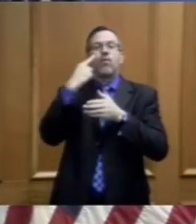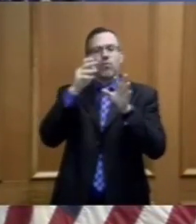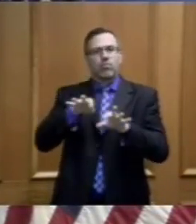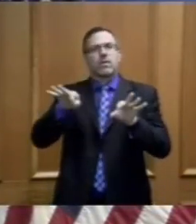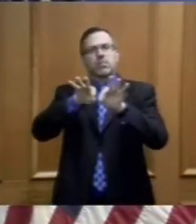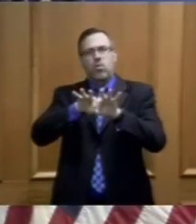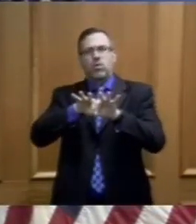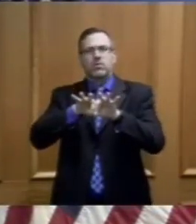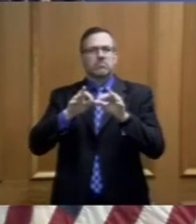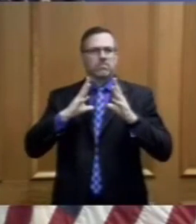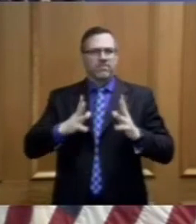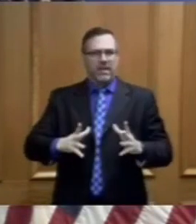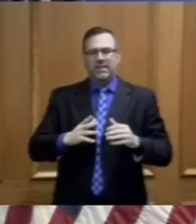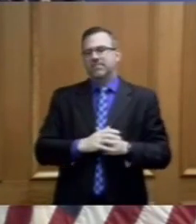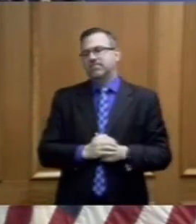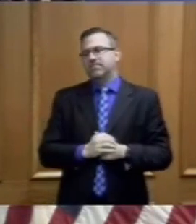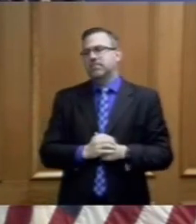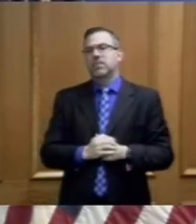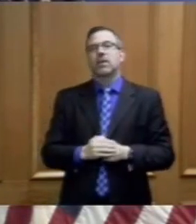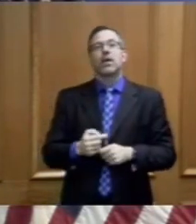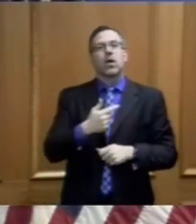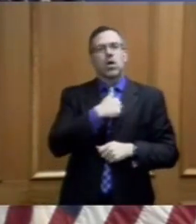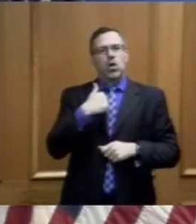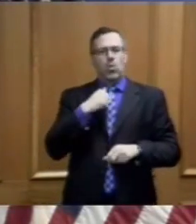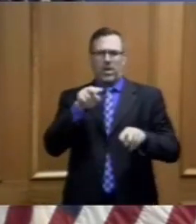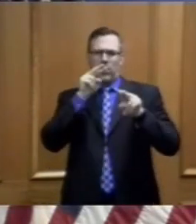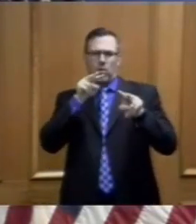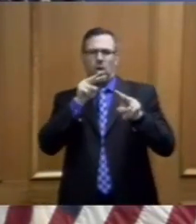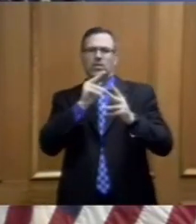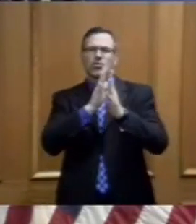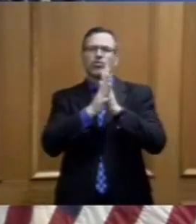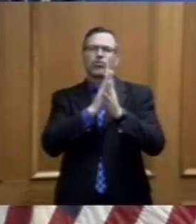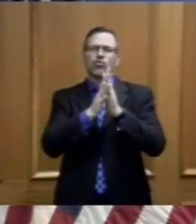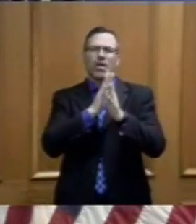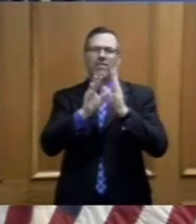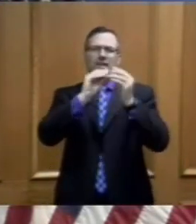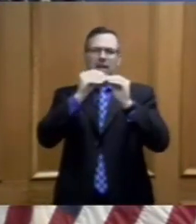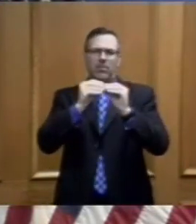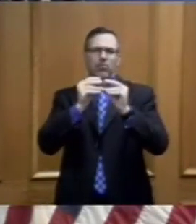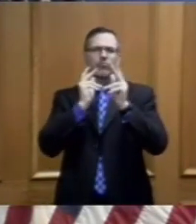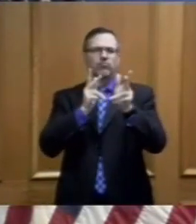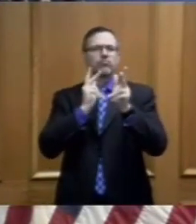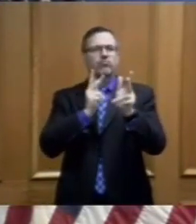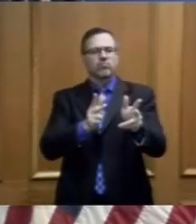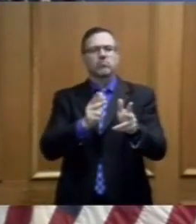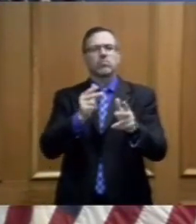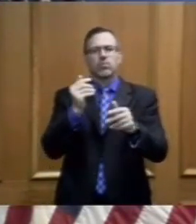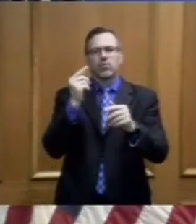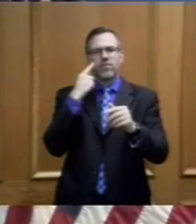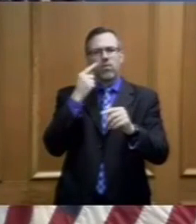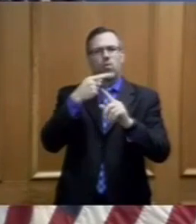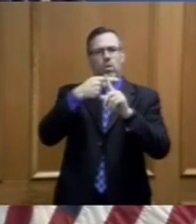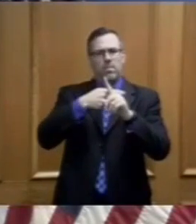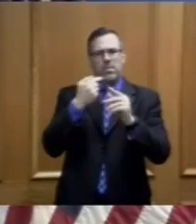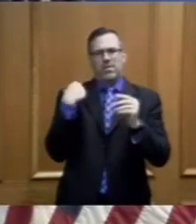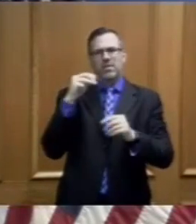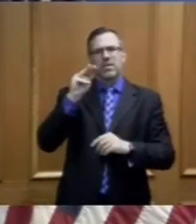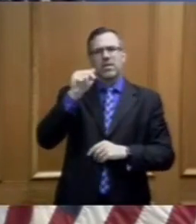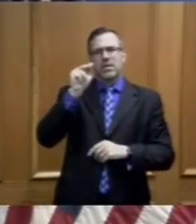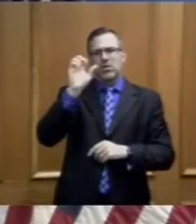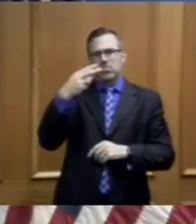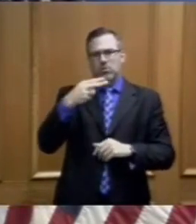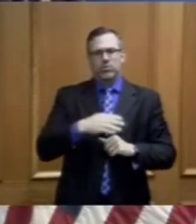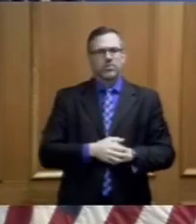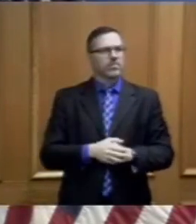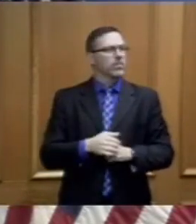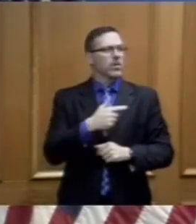Transportation analyzed traffic patterns for March 2020. While Safer at Home measures and further restrictions on businesses